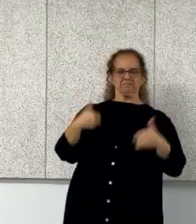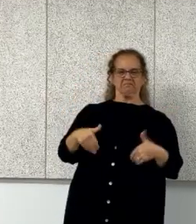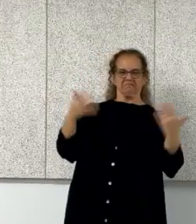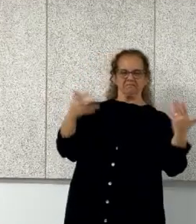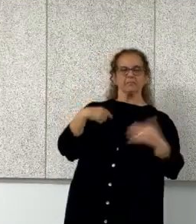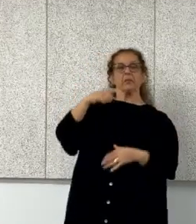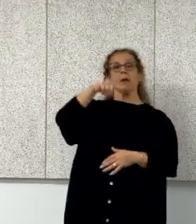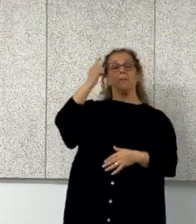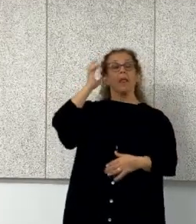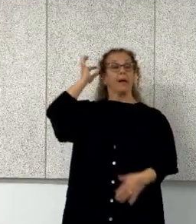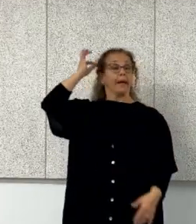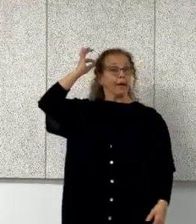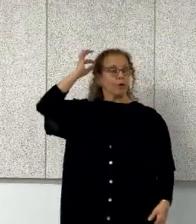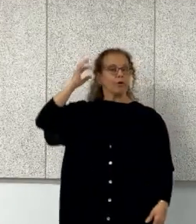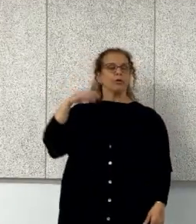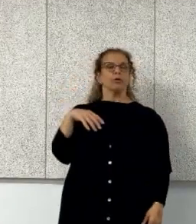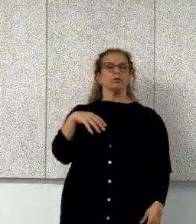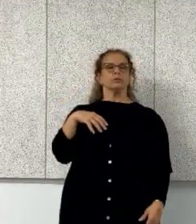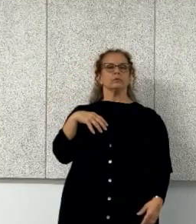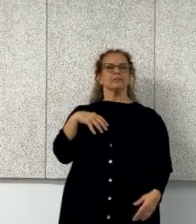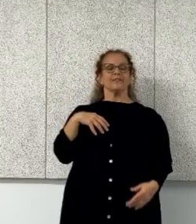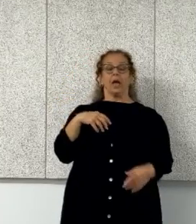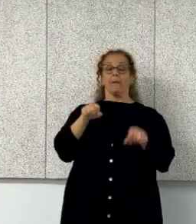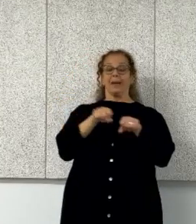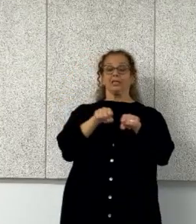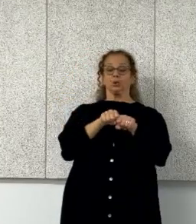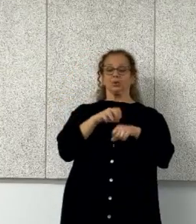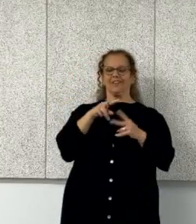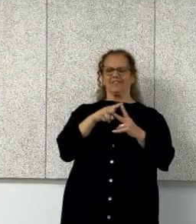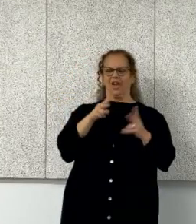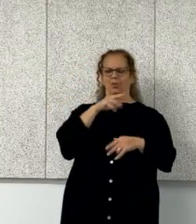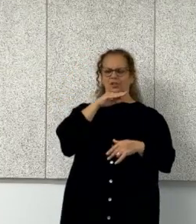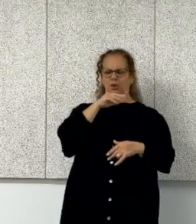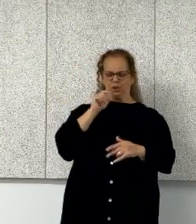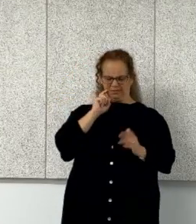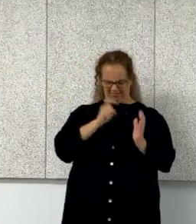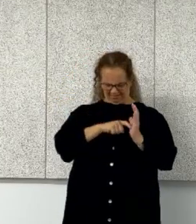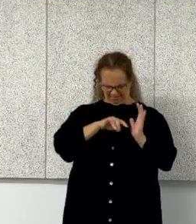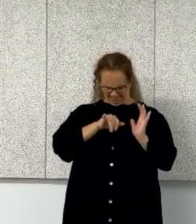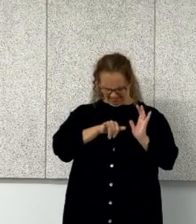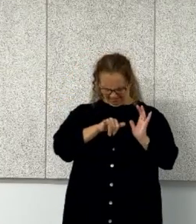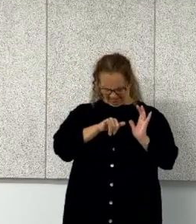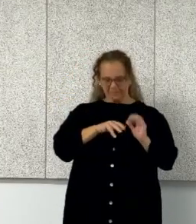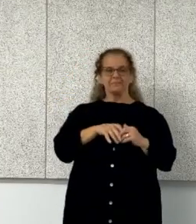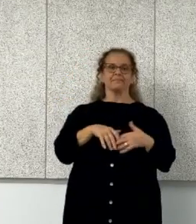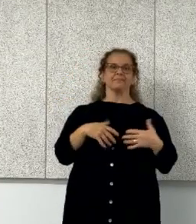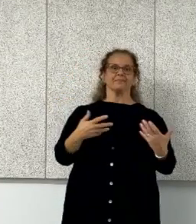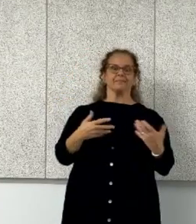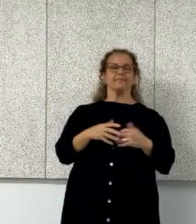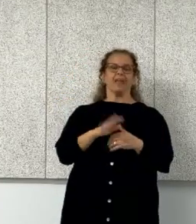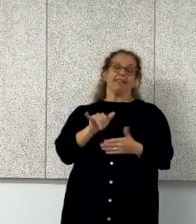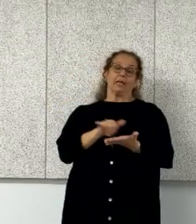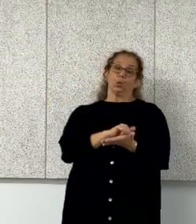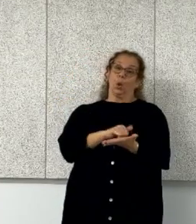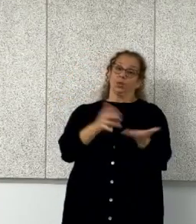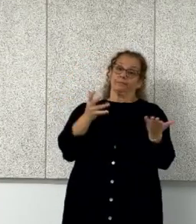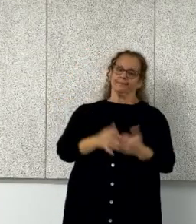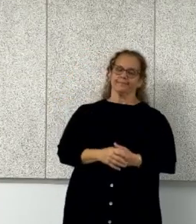a black hair, very dirty white shoes, I am now realizing, so my mom would hate how dirty these shoes are. That's New York.